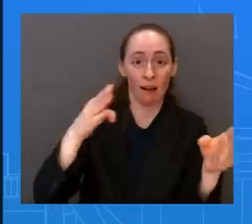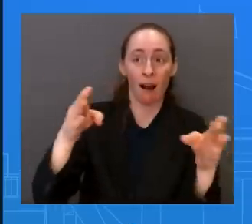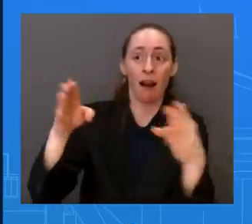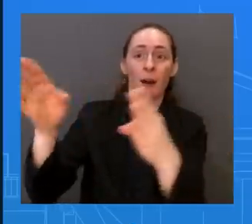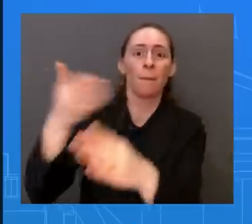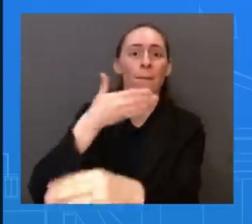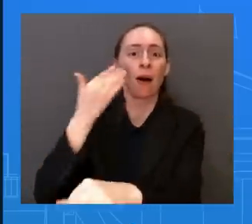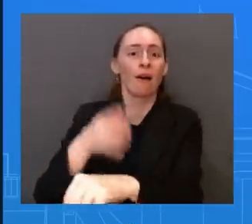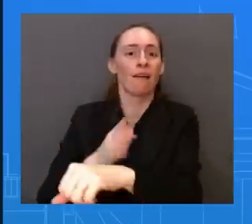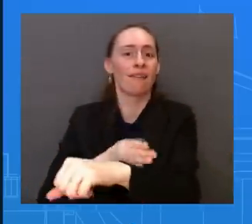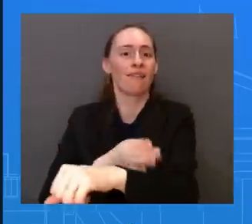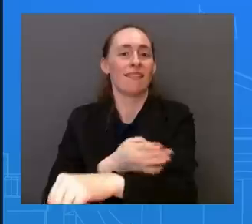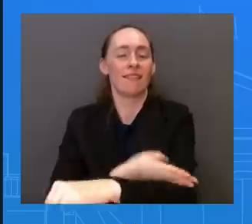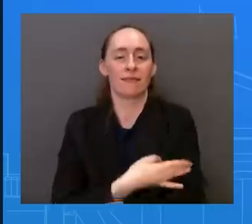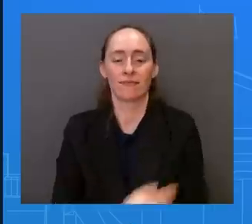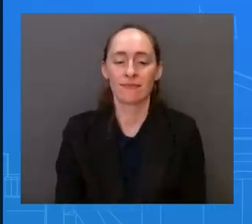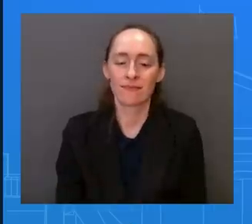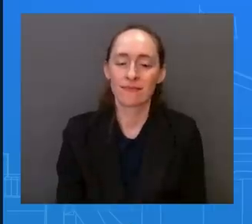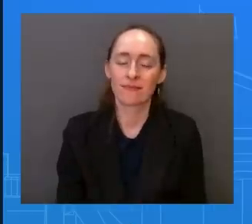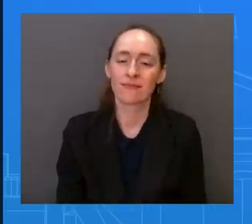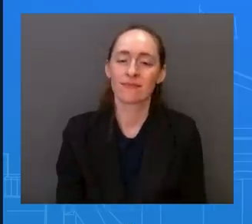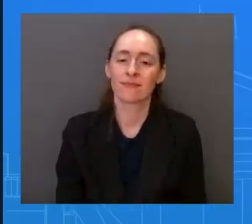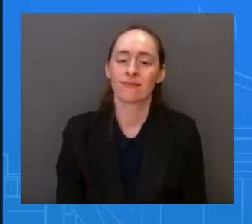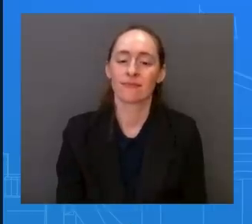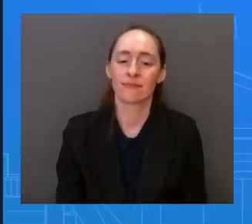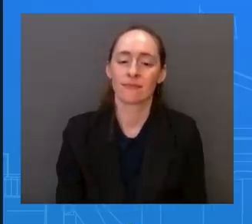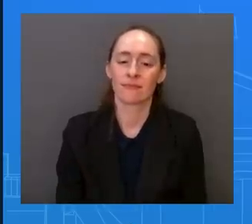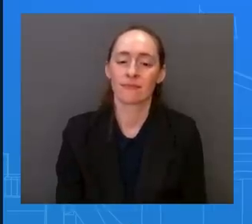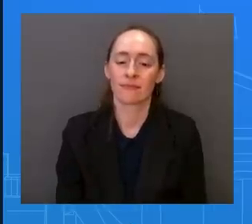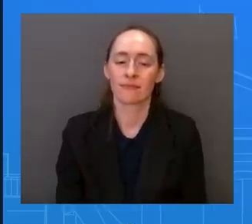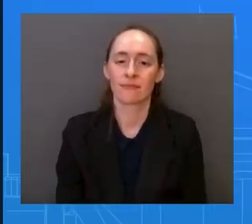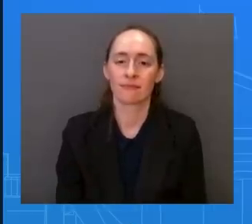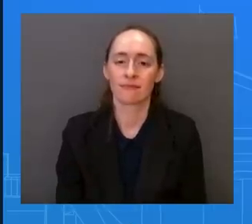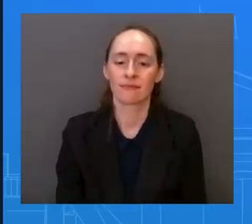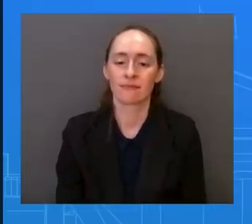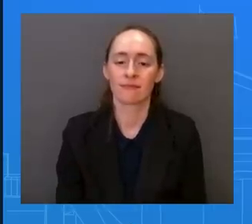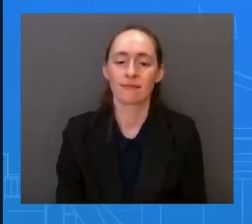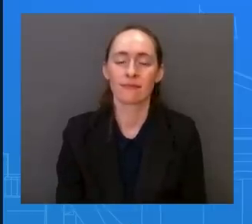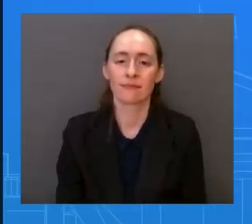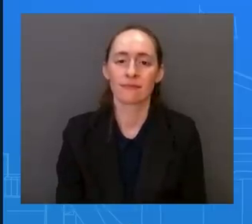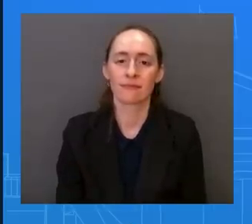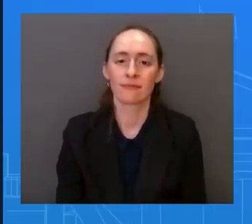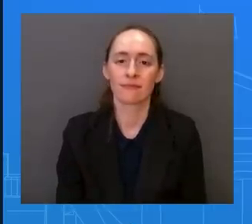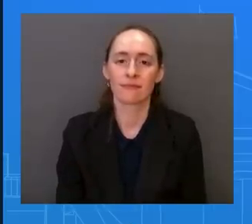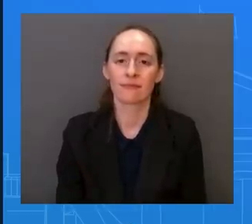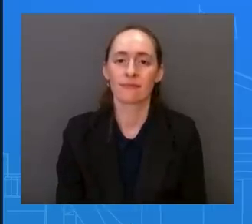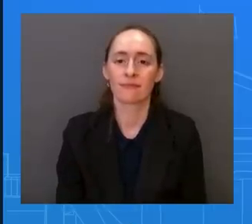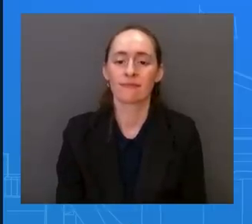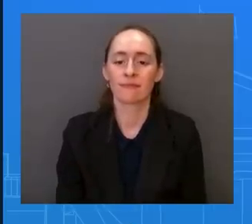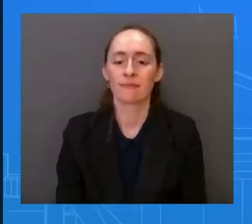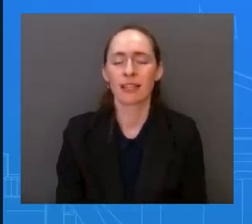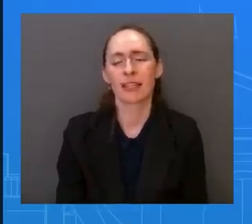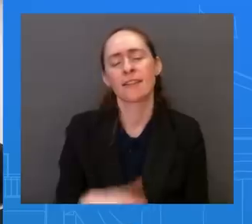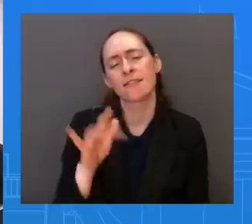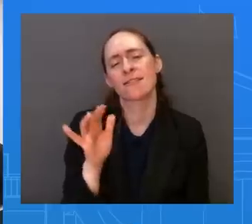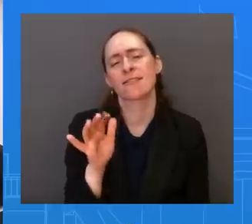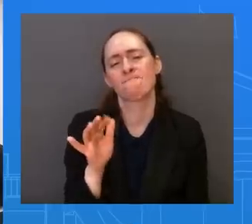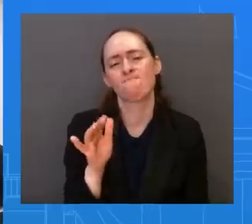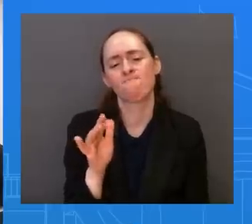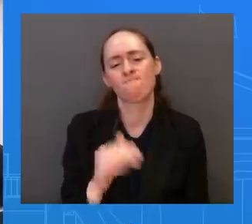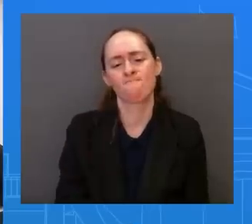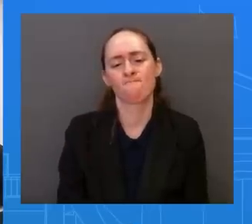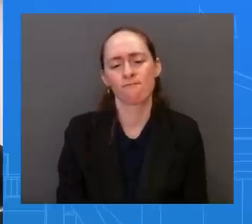She basically hit mic, so I'll... Yeah, I mean, building off that same question, I guess when you've been asked variations on this,